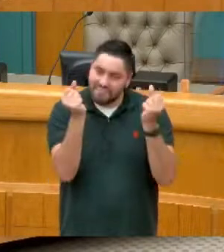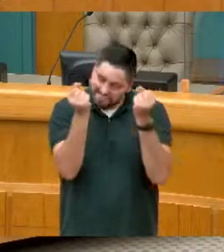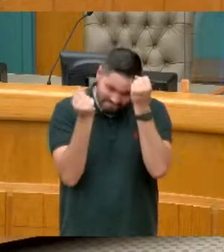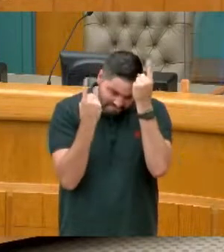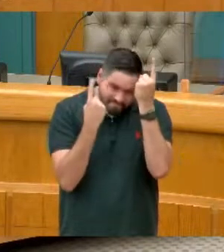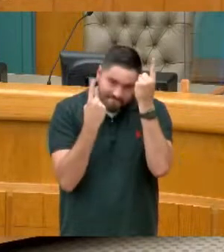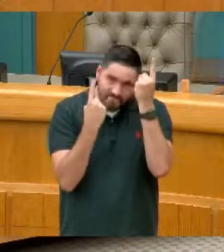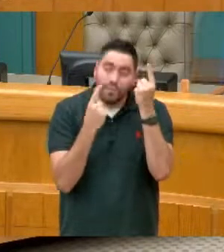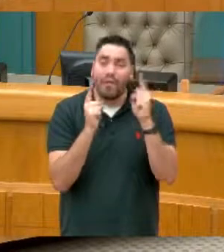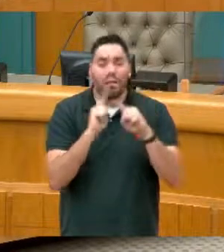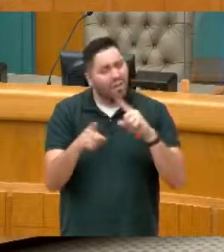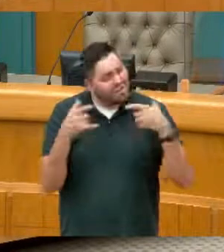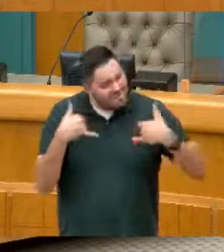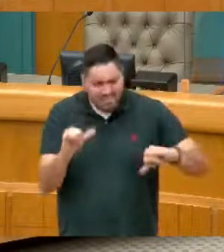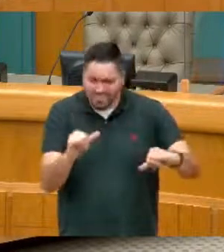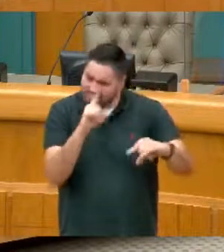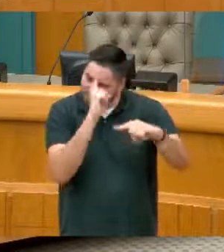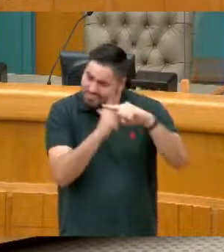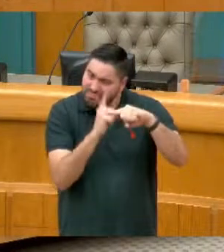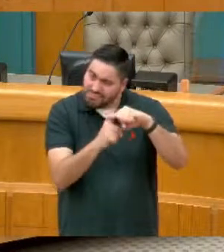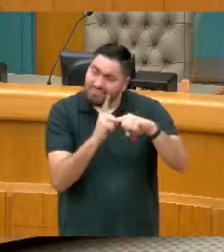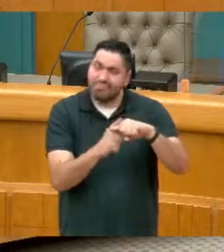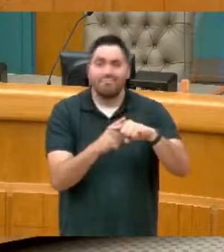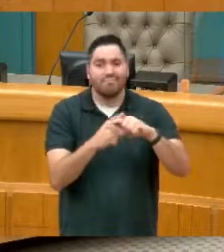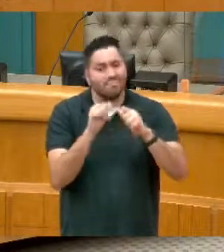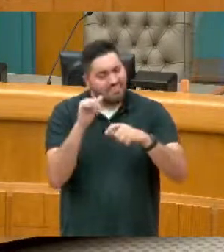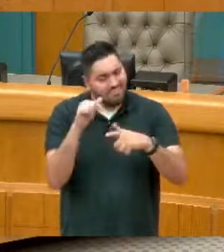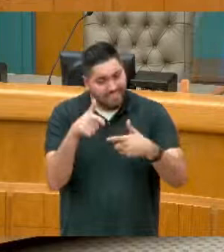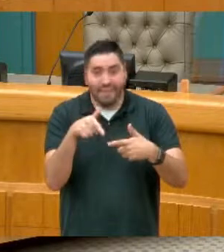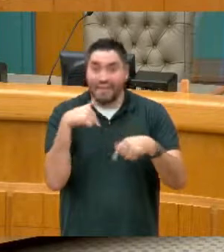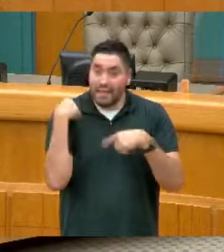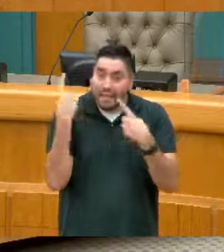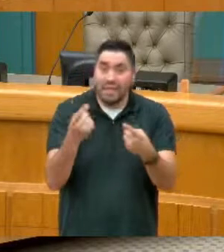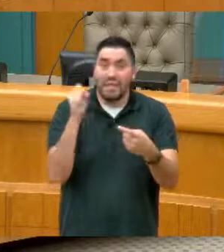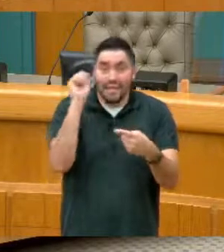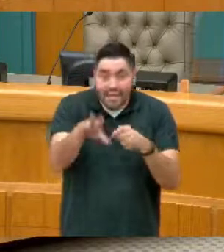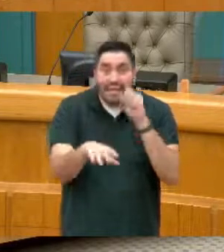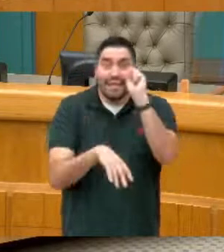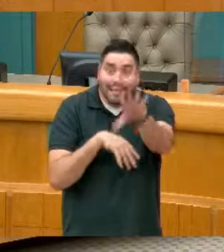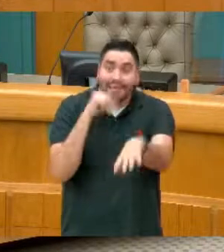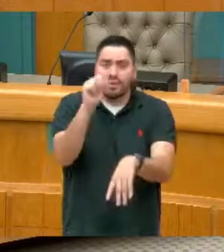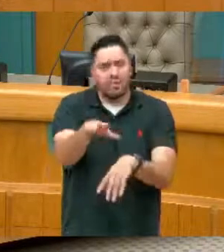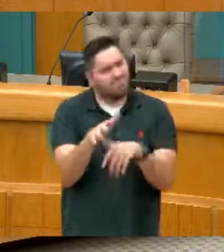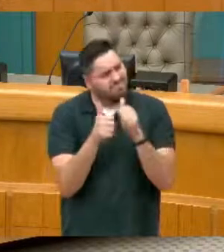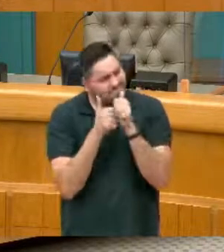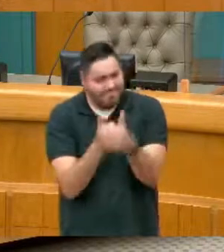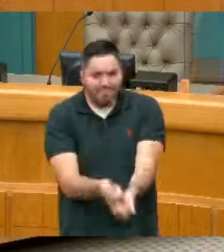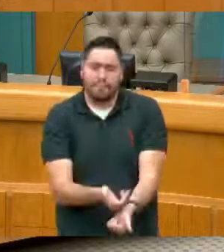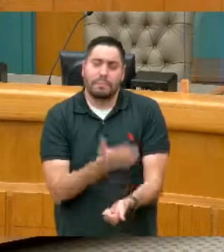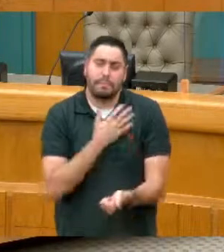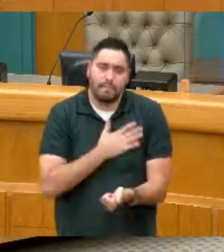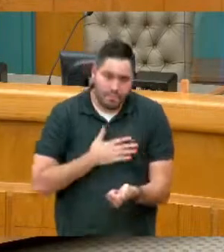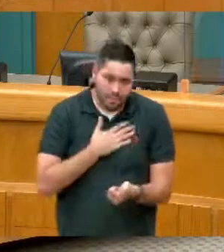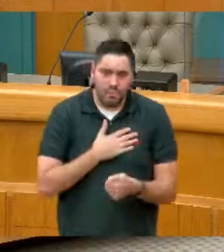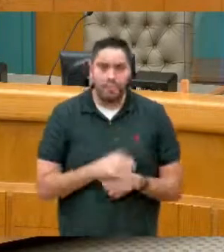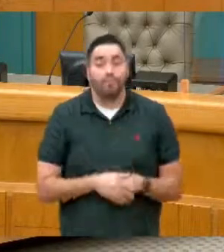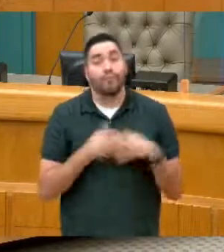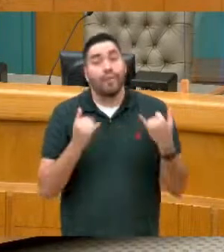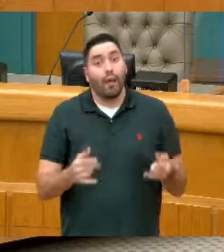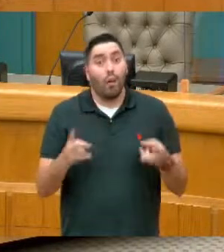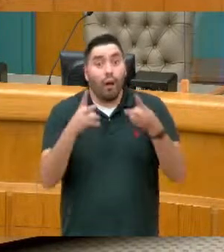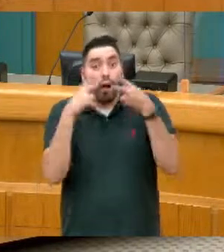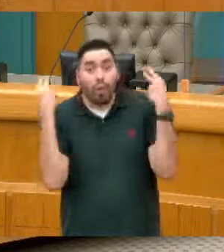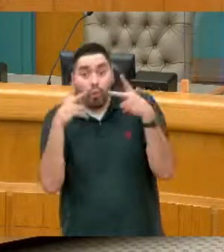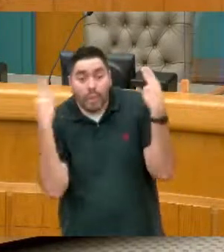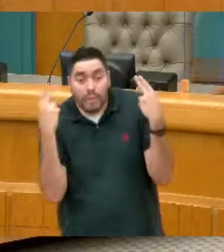still have to stay home for the rest of the quarantine period. We must all work together to mitigate COVID-19 in our